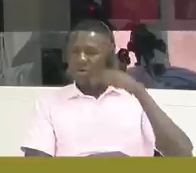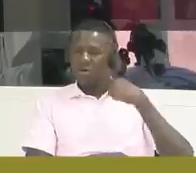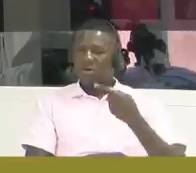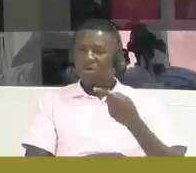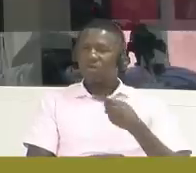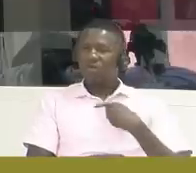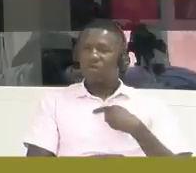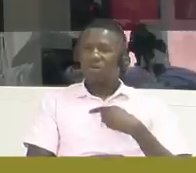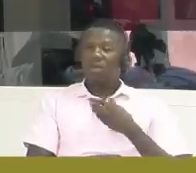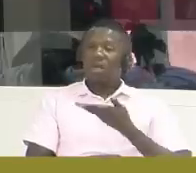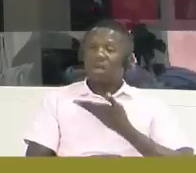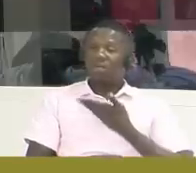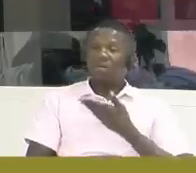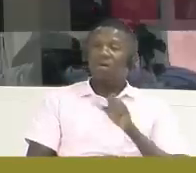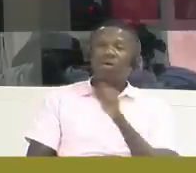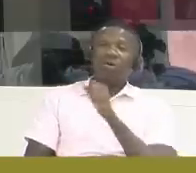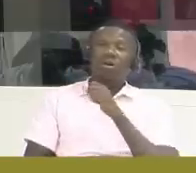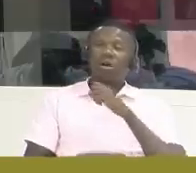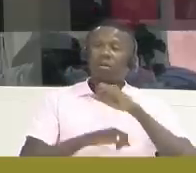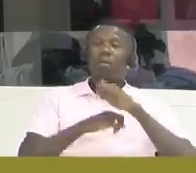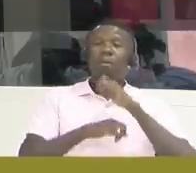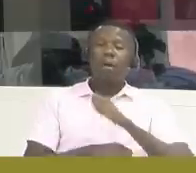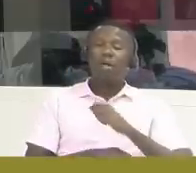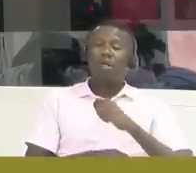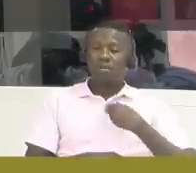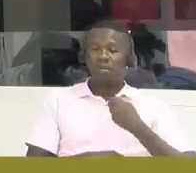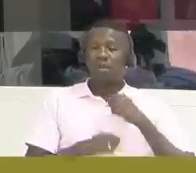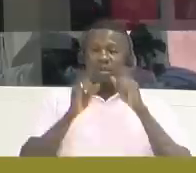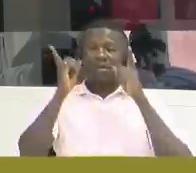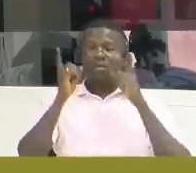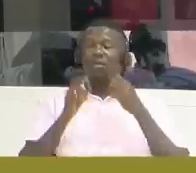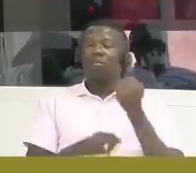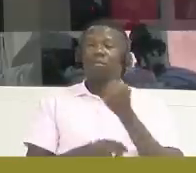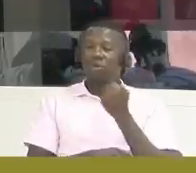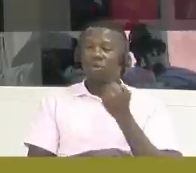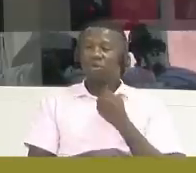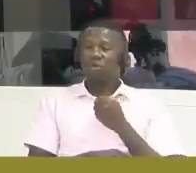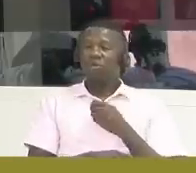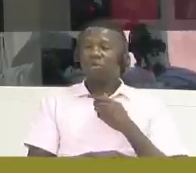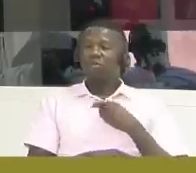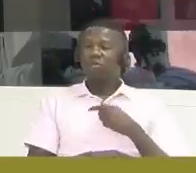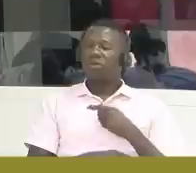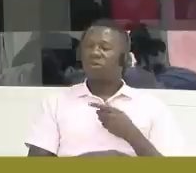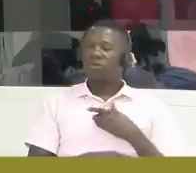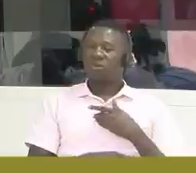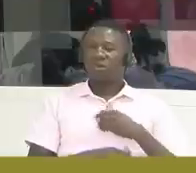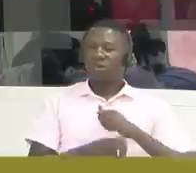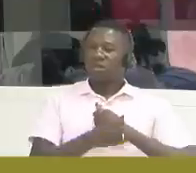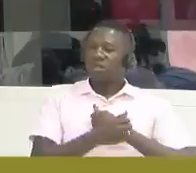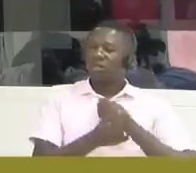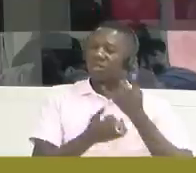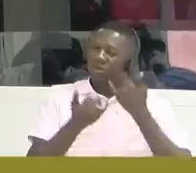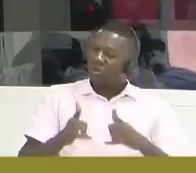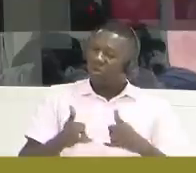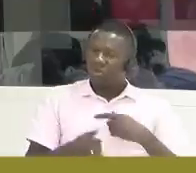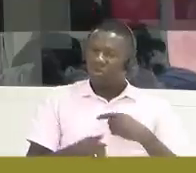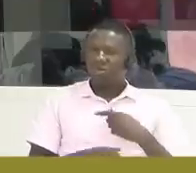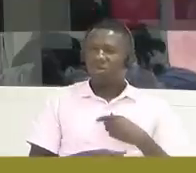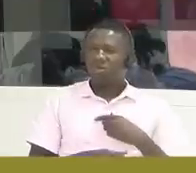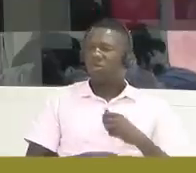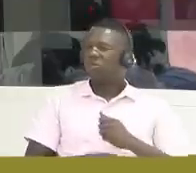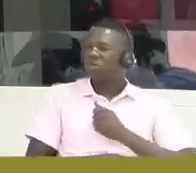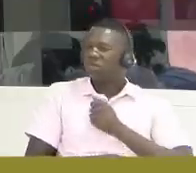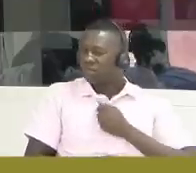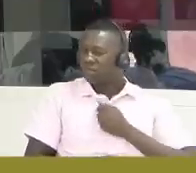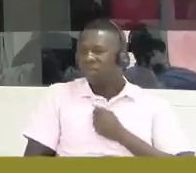getting another man in my life because of the sense of loss I had, the grief, the